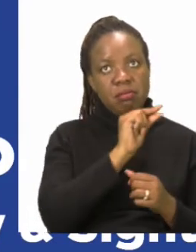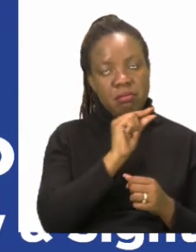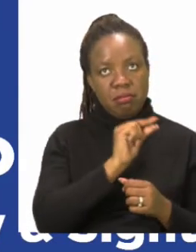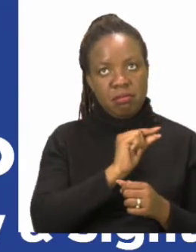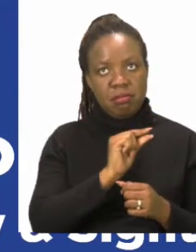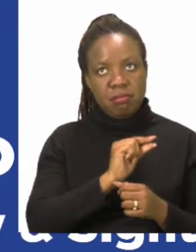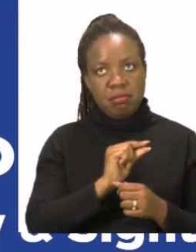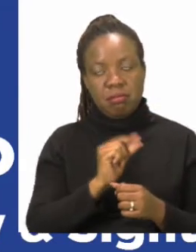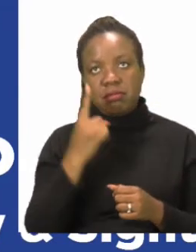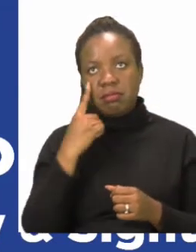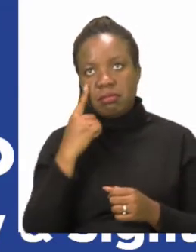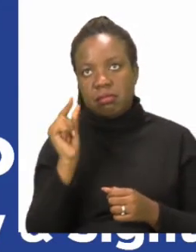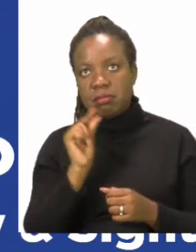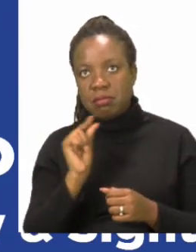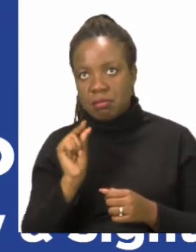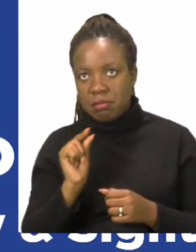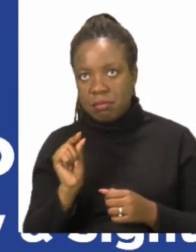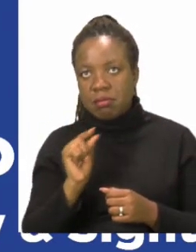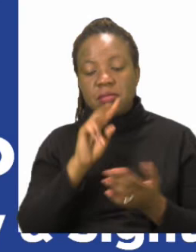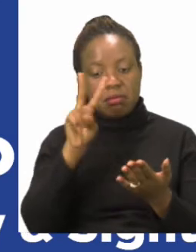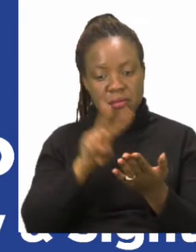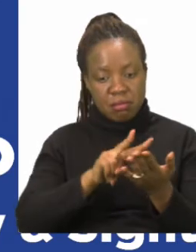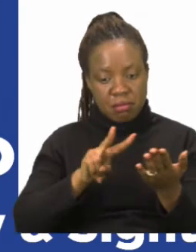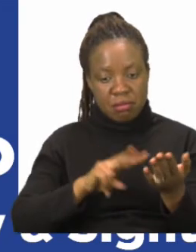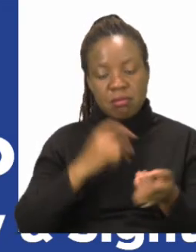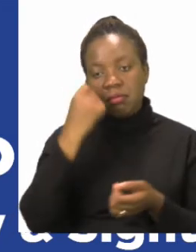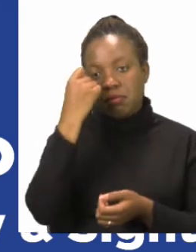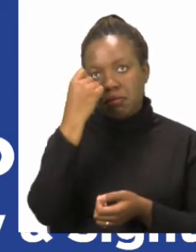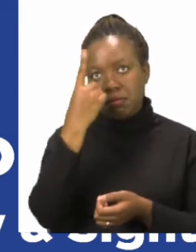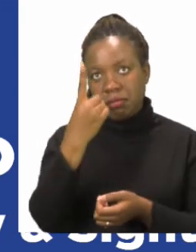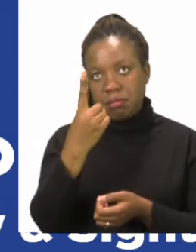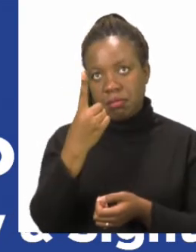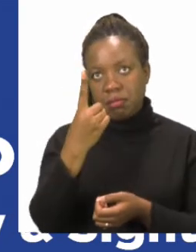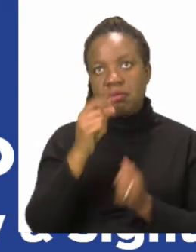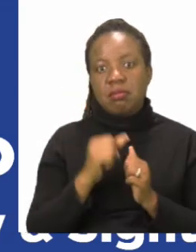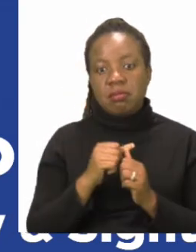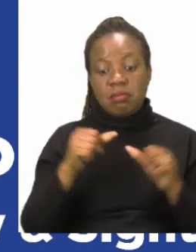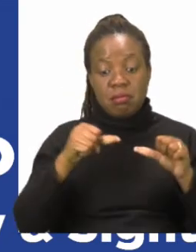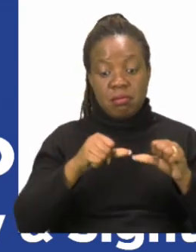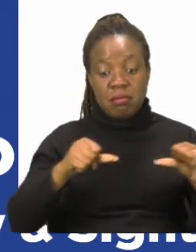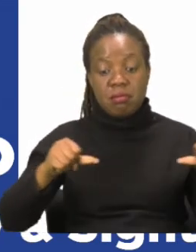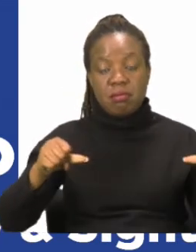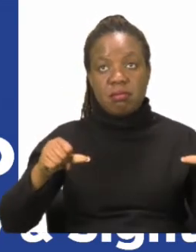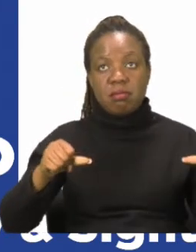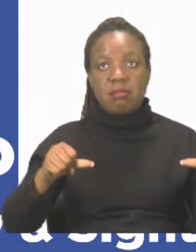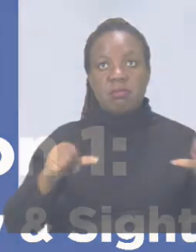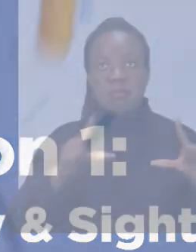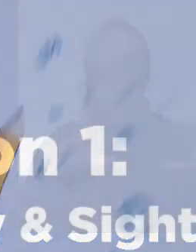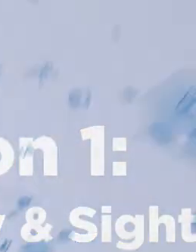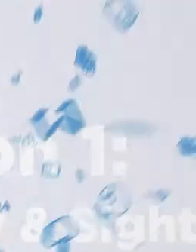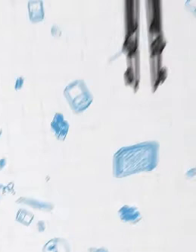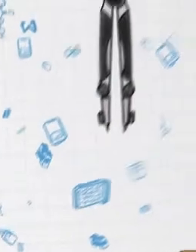vocabulary and sight words, reading comprehension, and length.